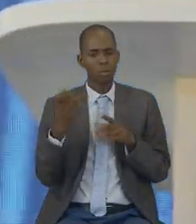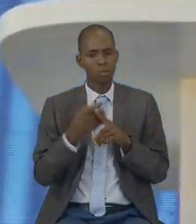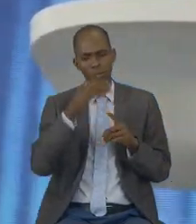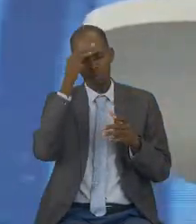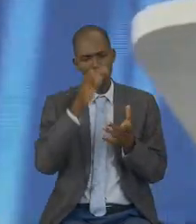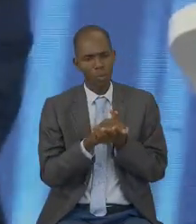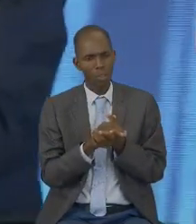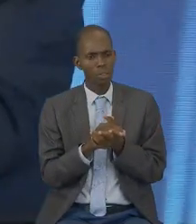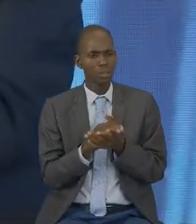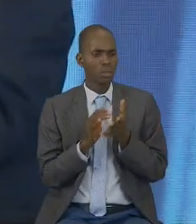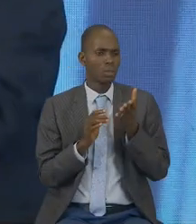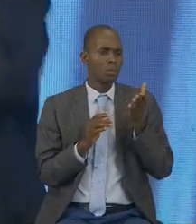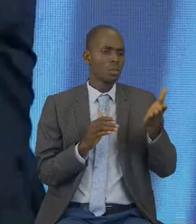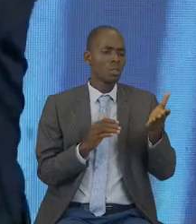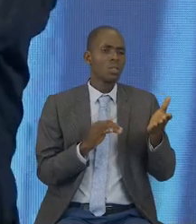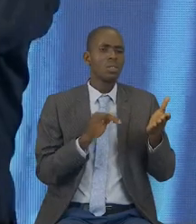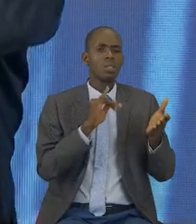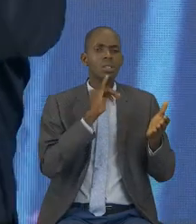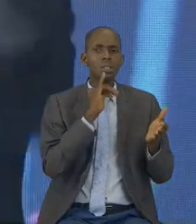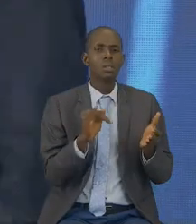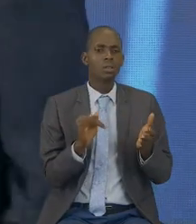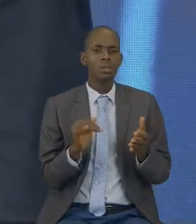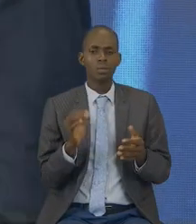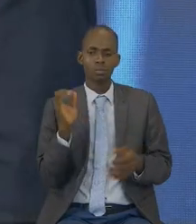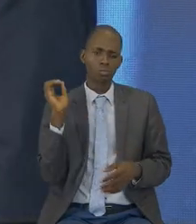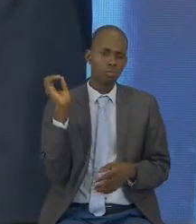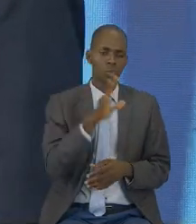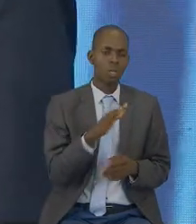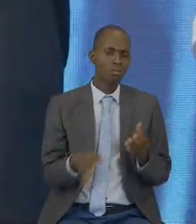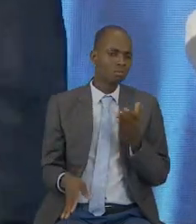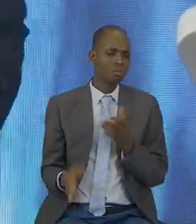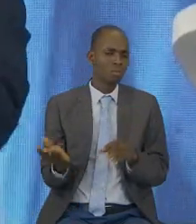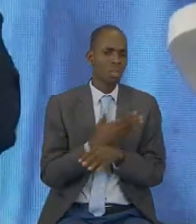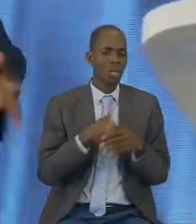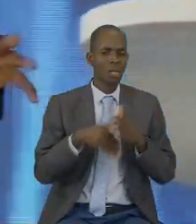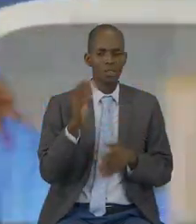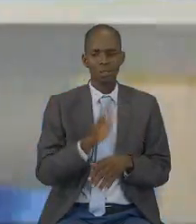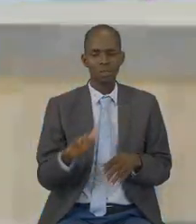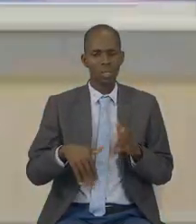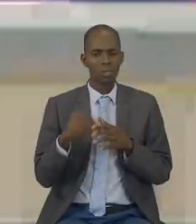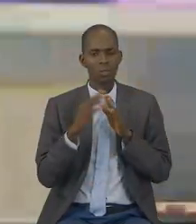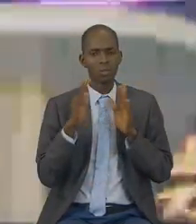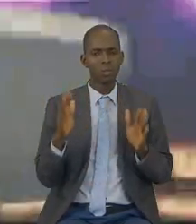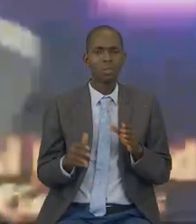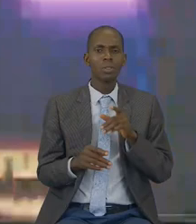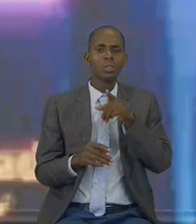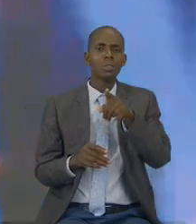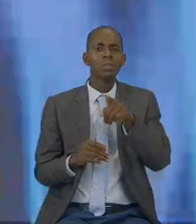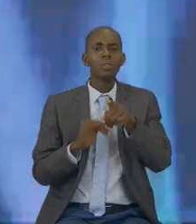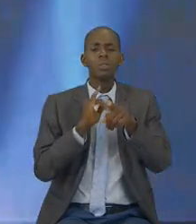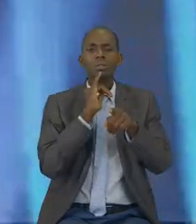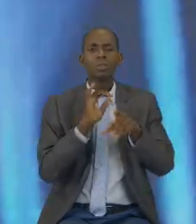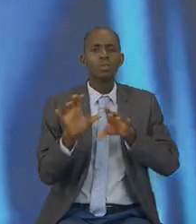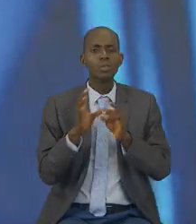husband. That one is, throwing the children out to the wolves. That other one is doing